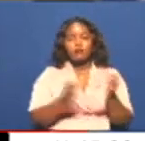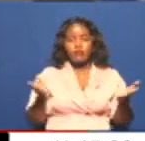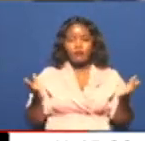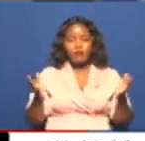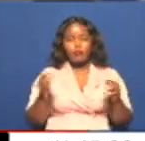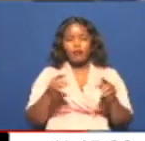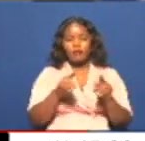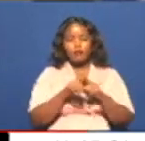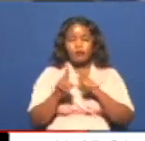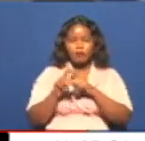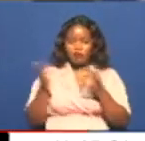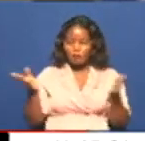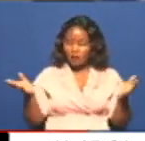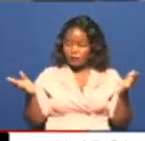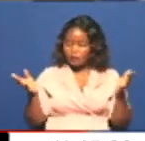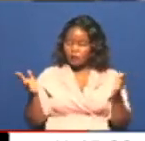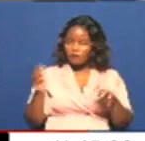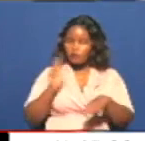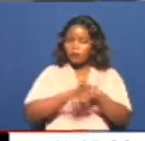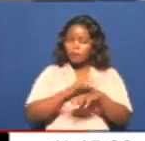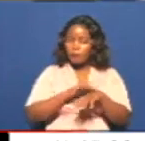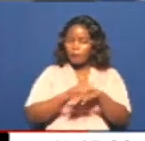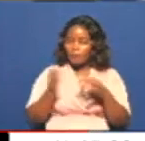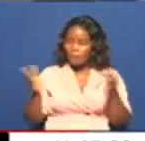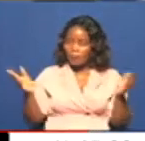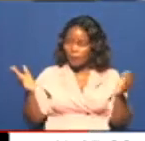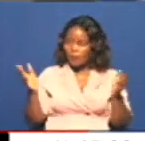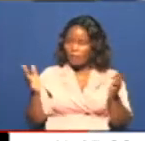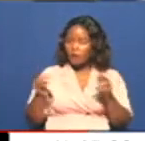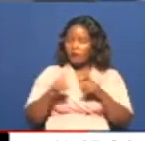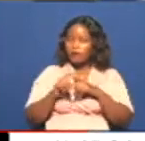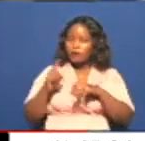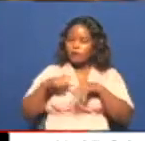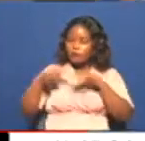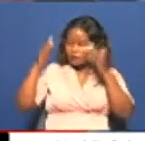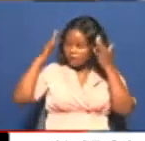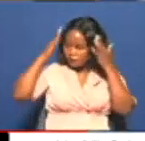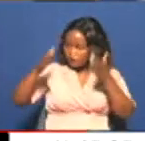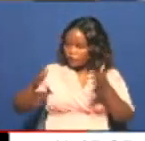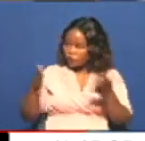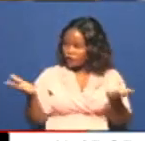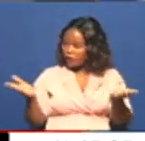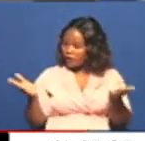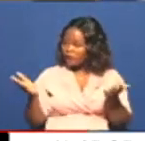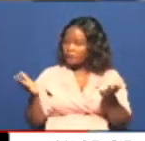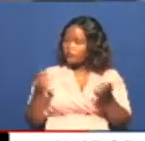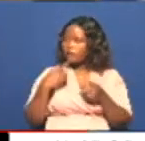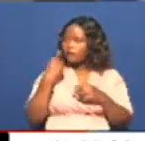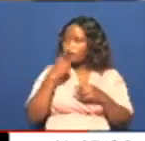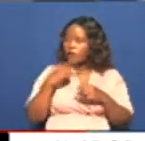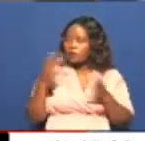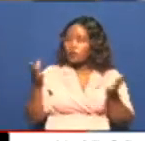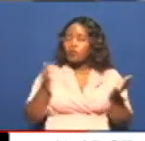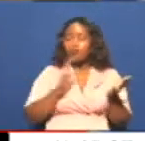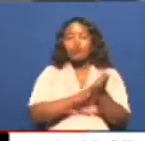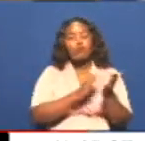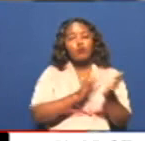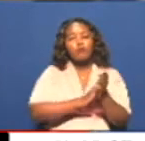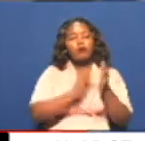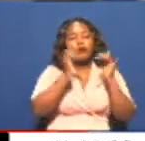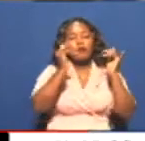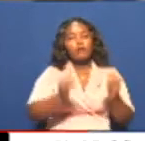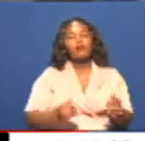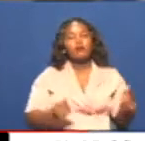we have seen this before, even when you looked at those who opposed and, you know, and proposed the new constitution, you